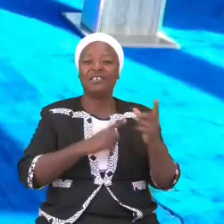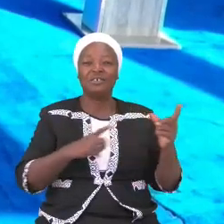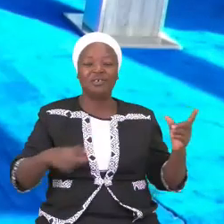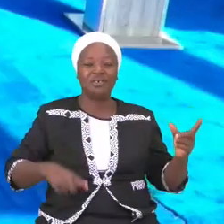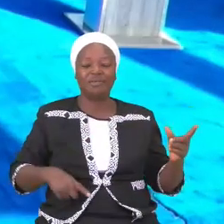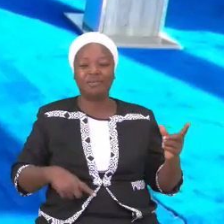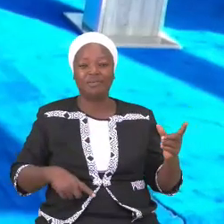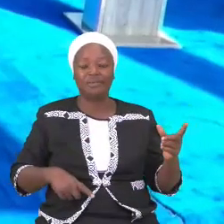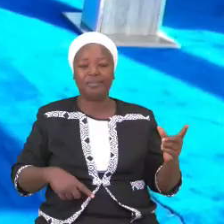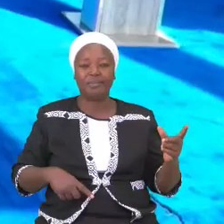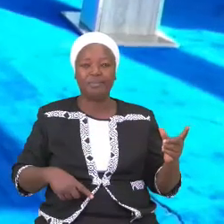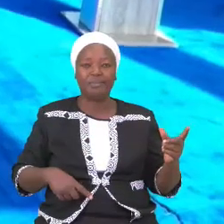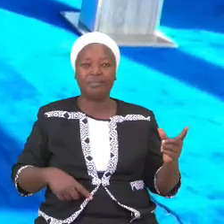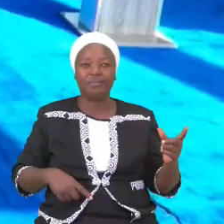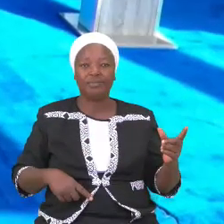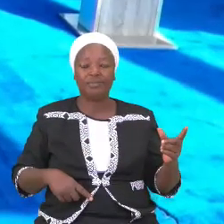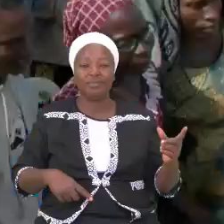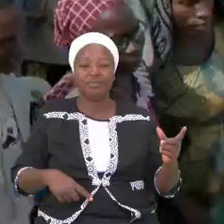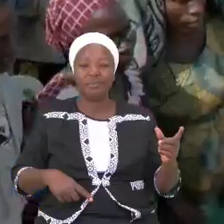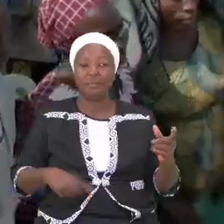Happy Sunday, everyone.